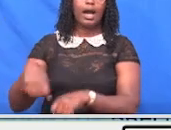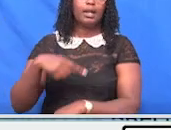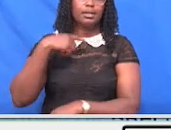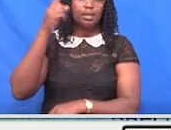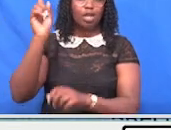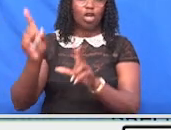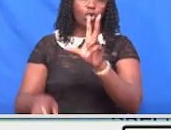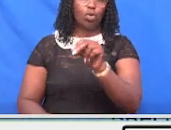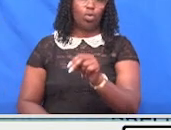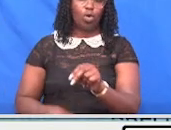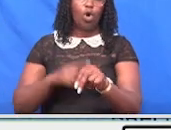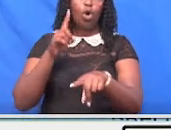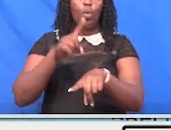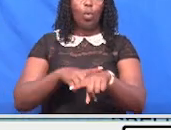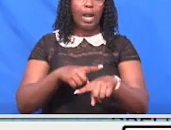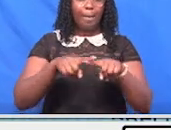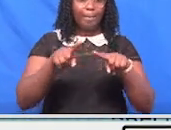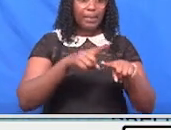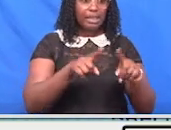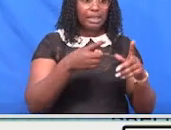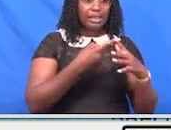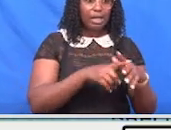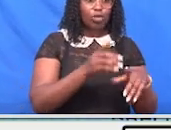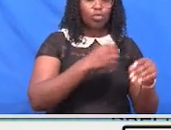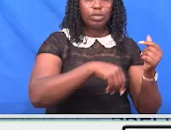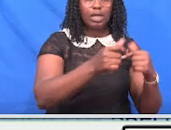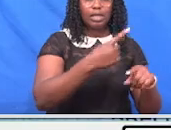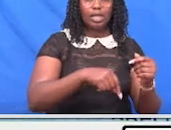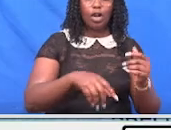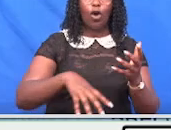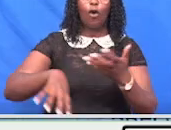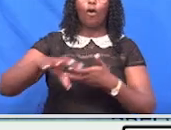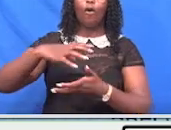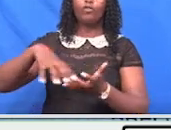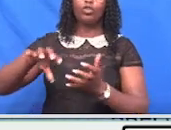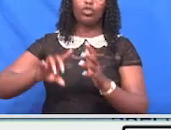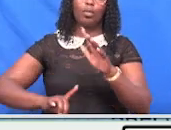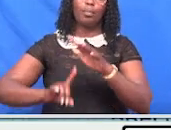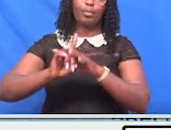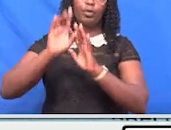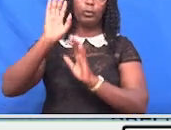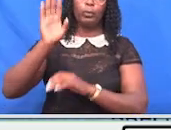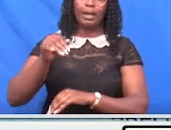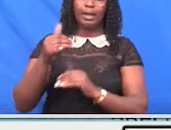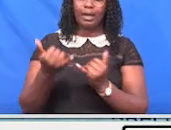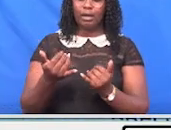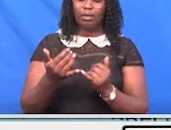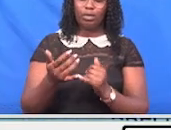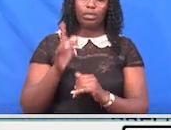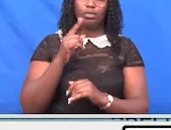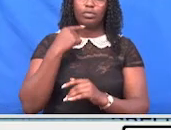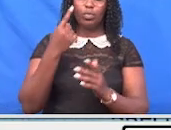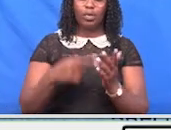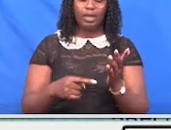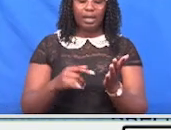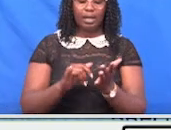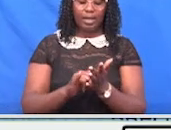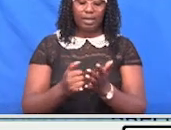these pencils come into the market, they're going to cause confusion. So the law says that we have to give, this is a statutory period that